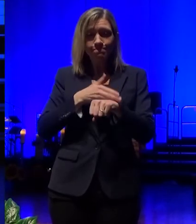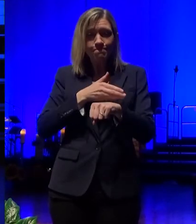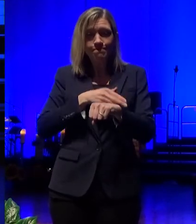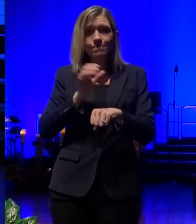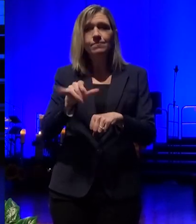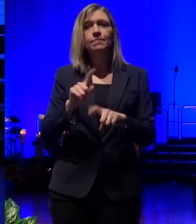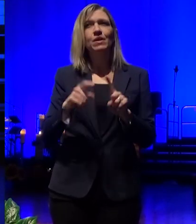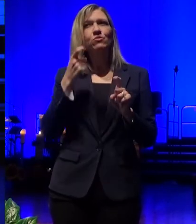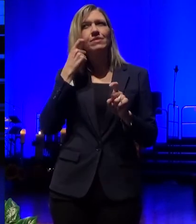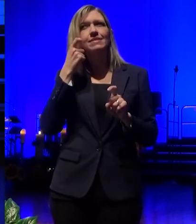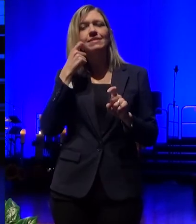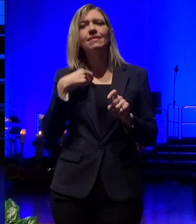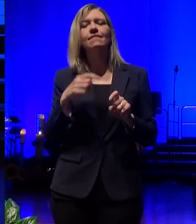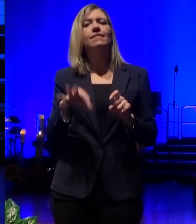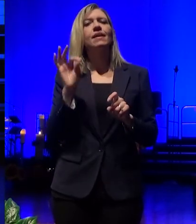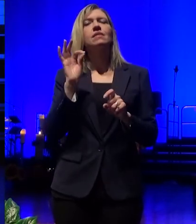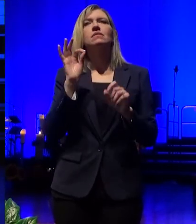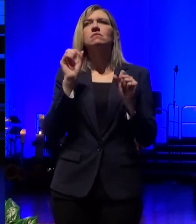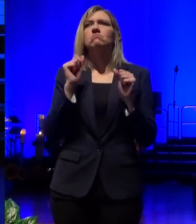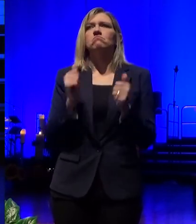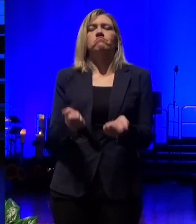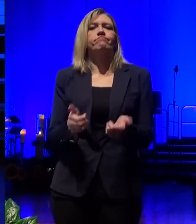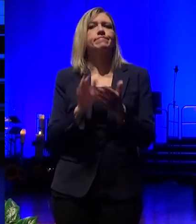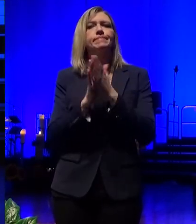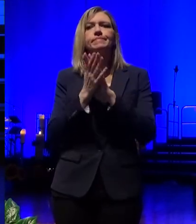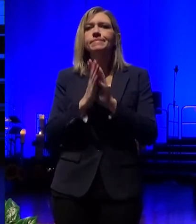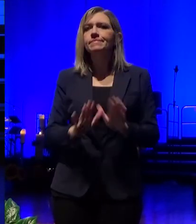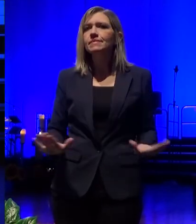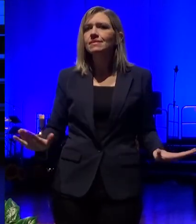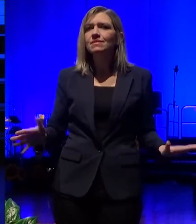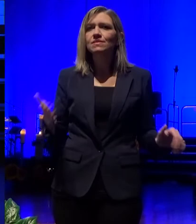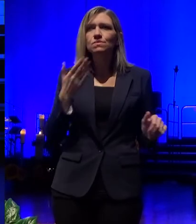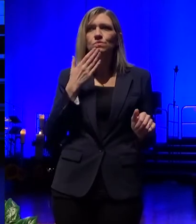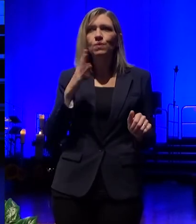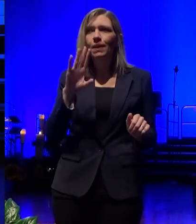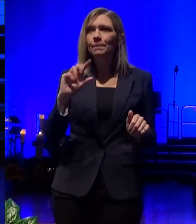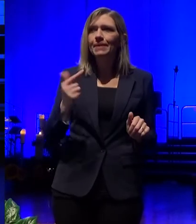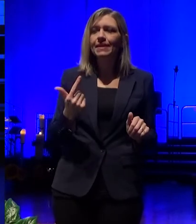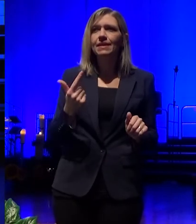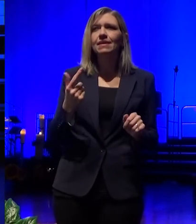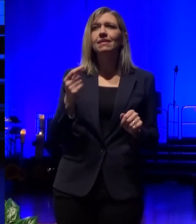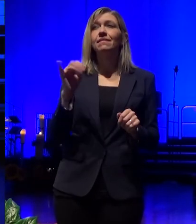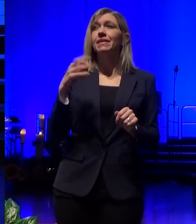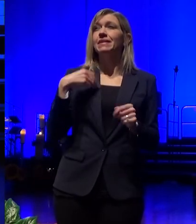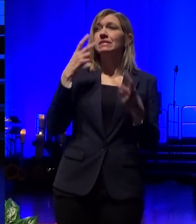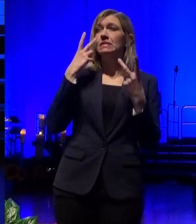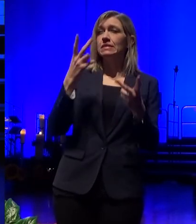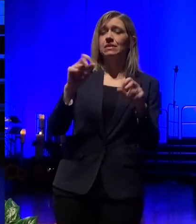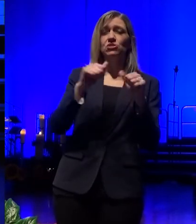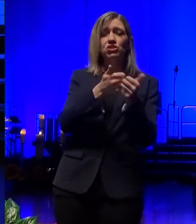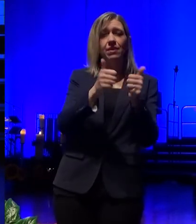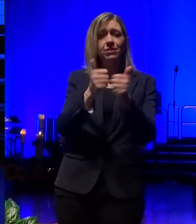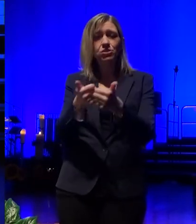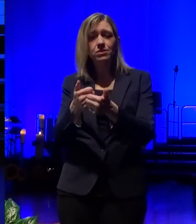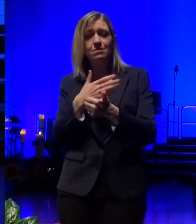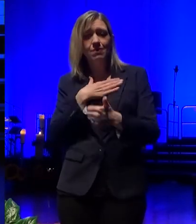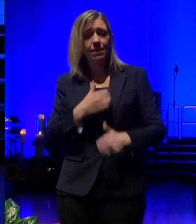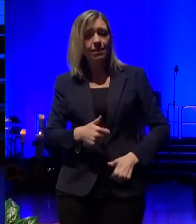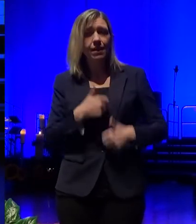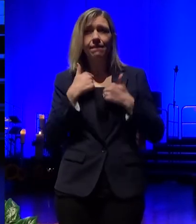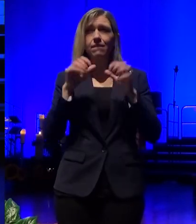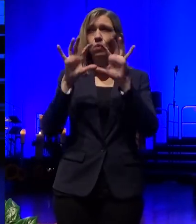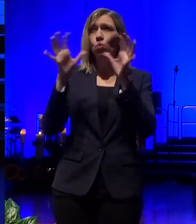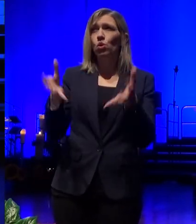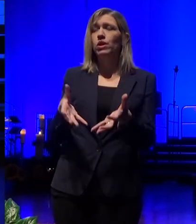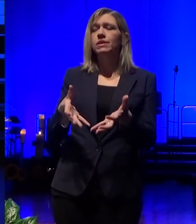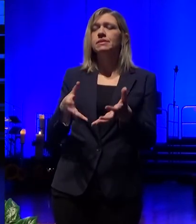but lately I find great peace and well-being when I see the challenges going on in my life or in the